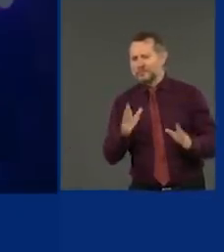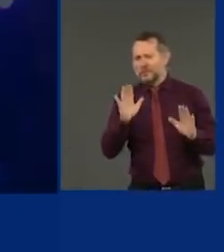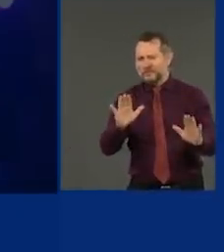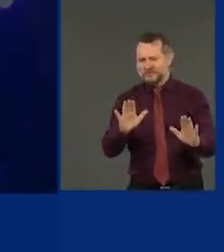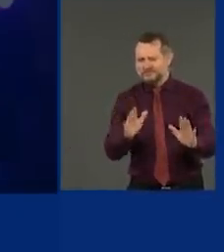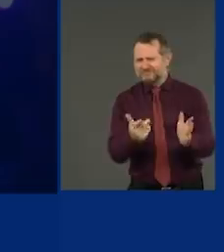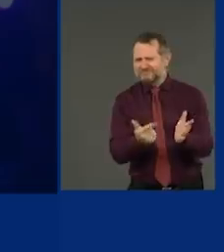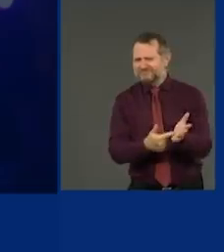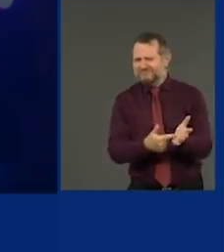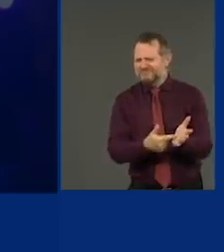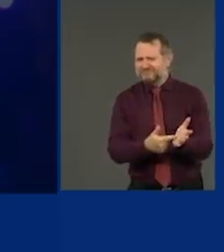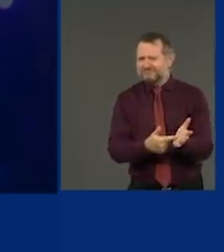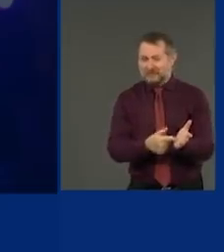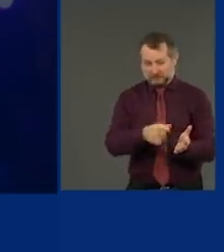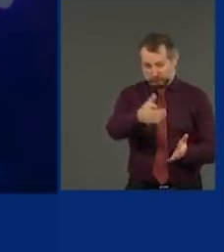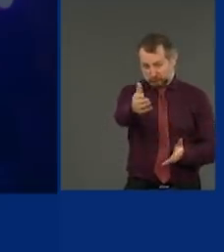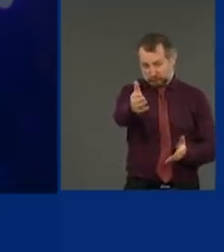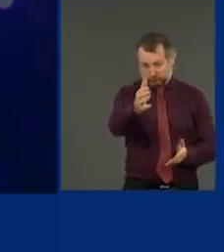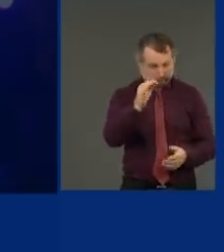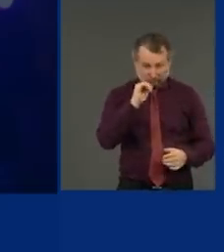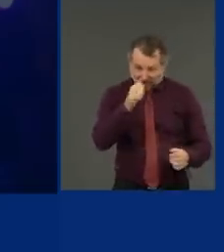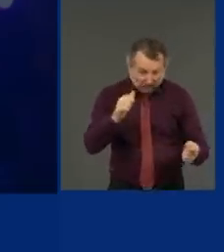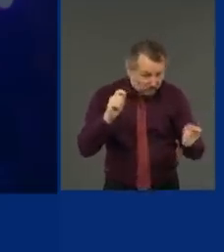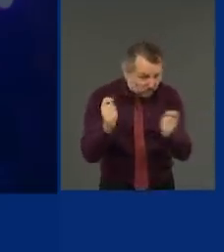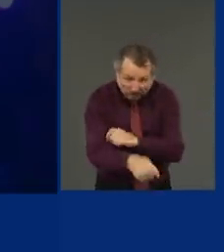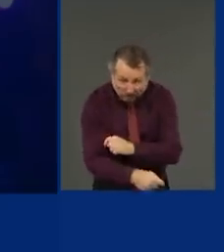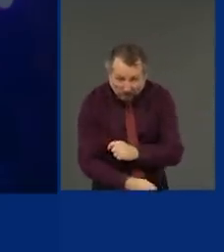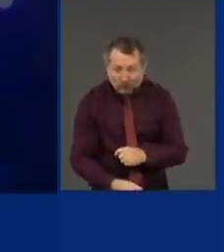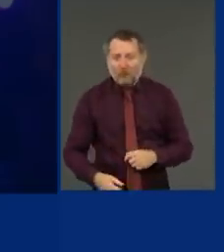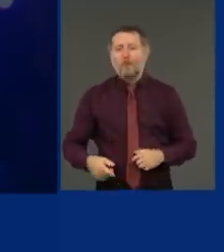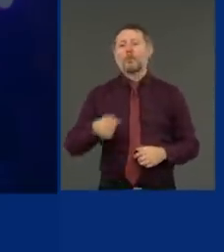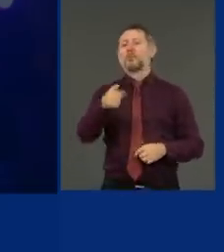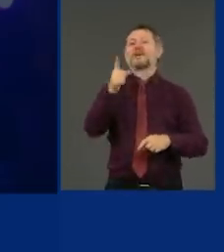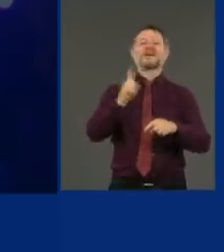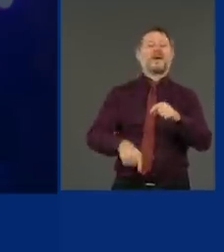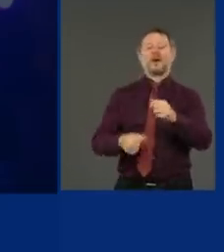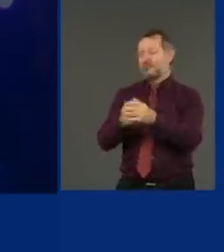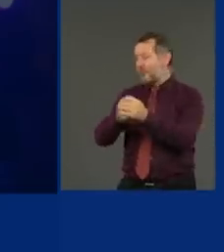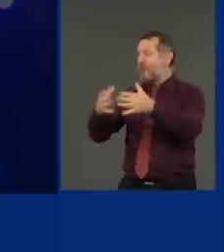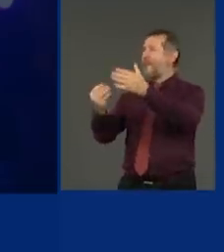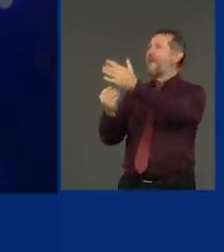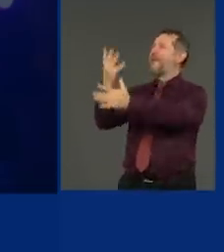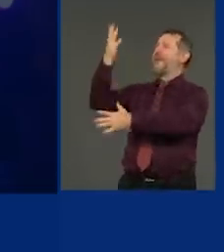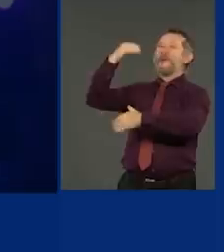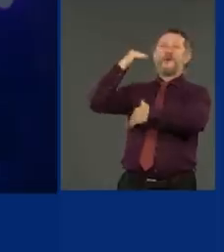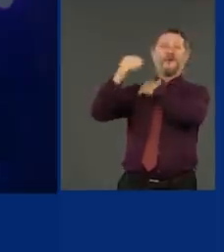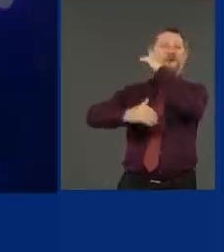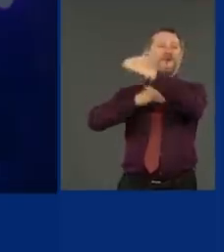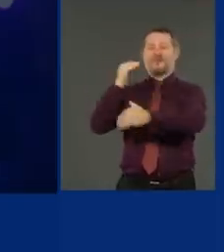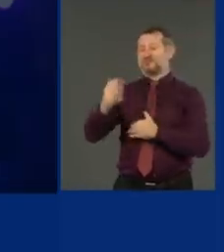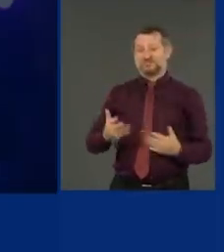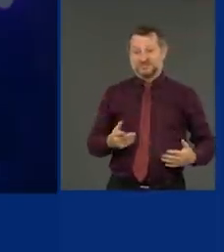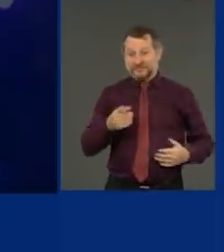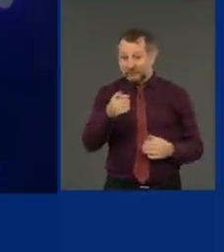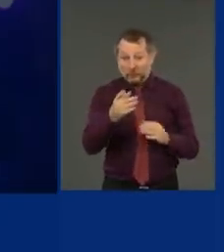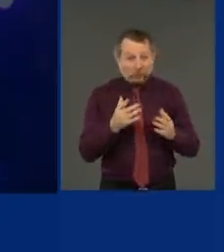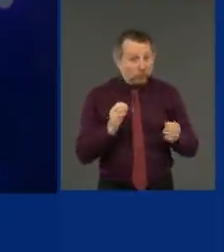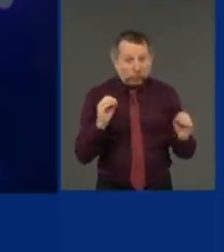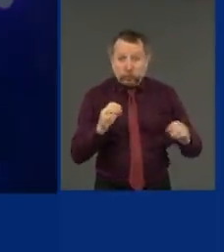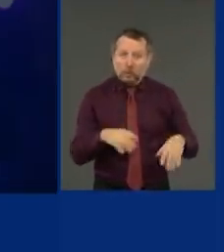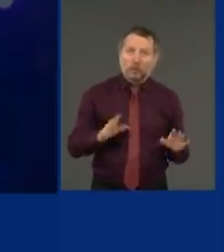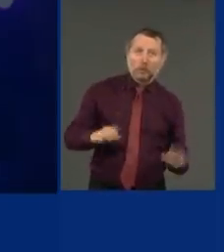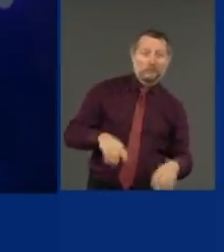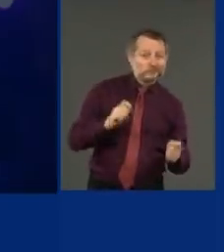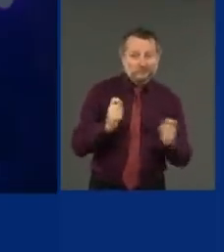If you don't change, you don't grow. If you don't change, you don't achieve progress. If you